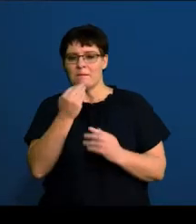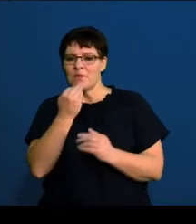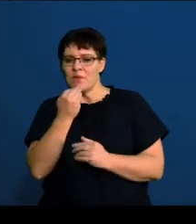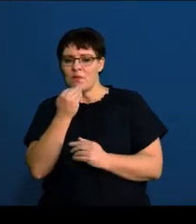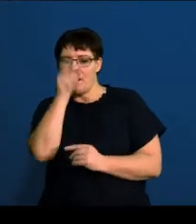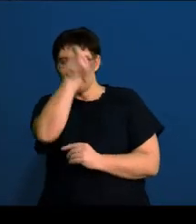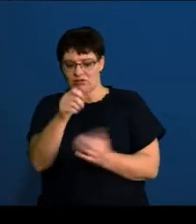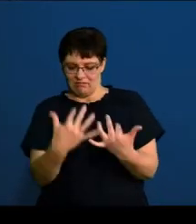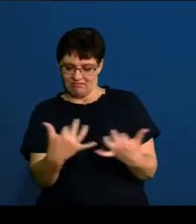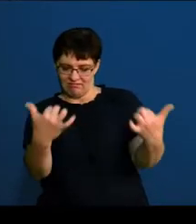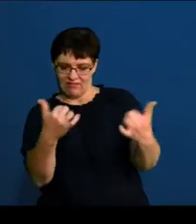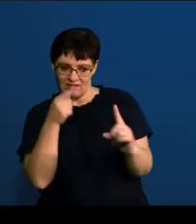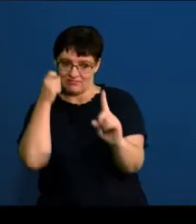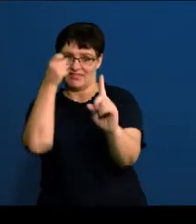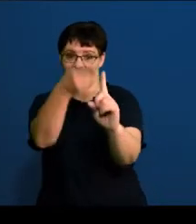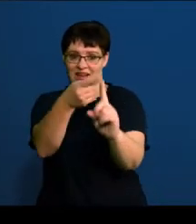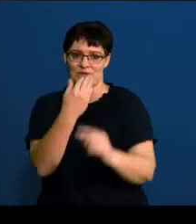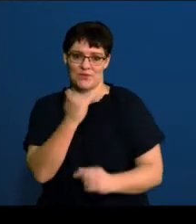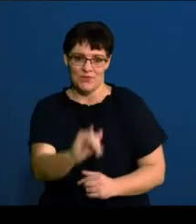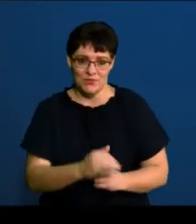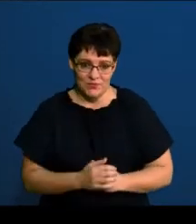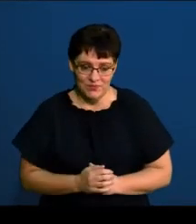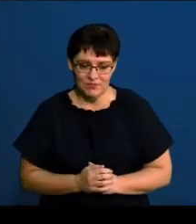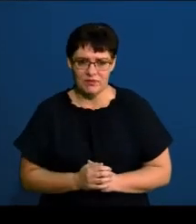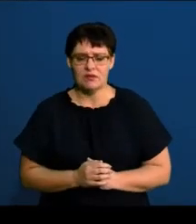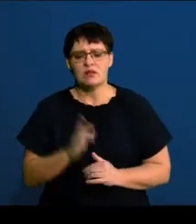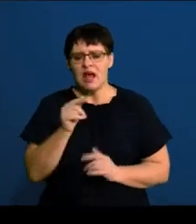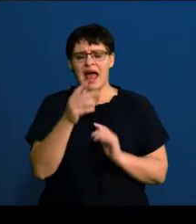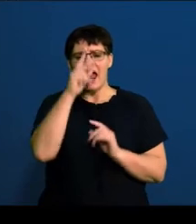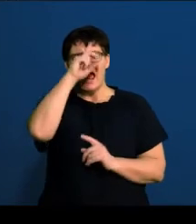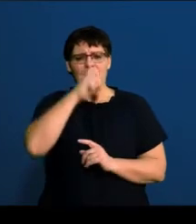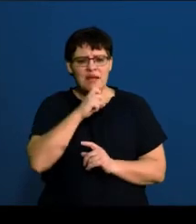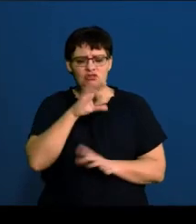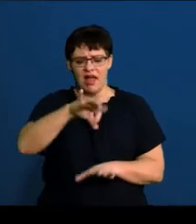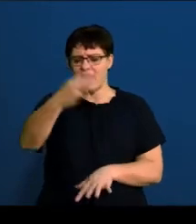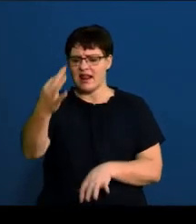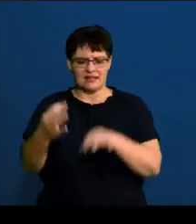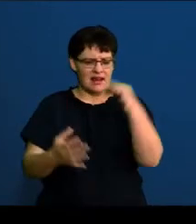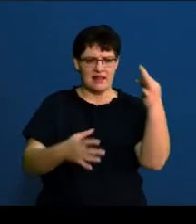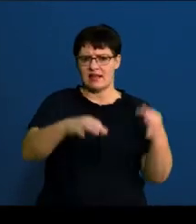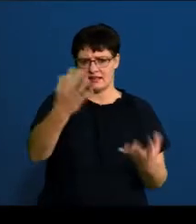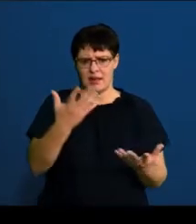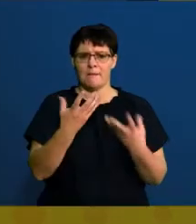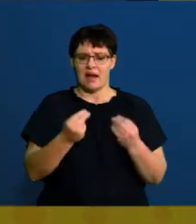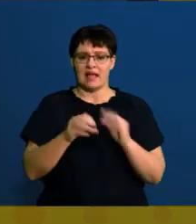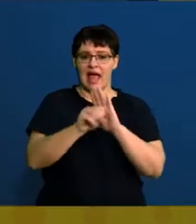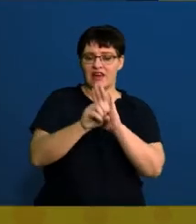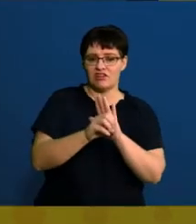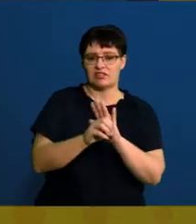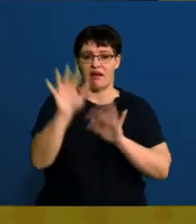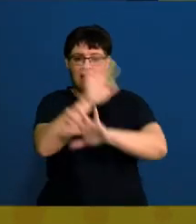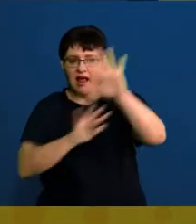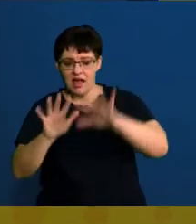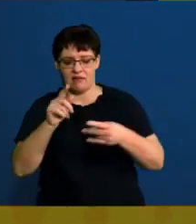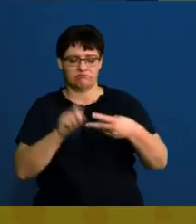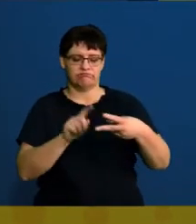audience. We analyze the images used as well. Remember, we get adverts in color, we get adverts in